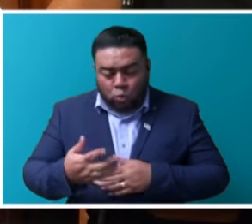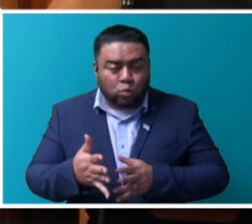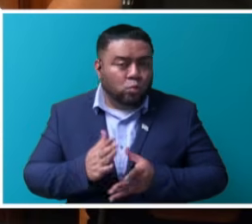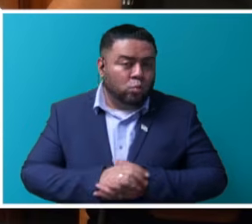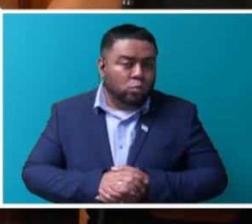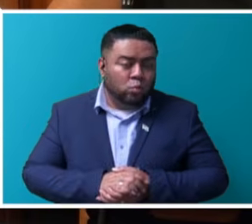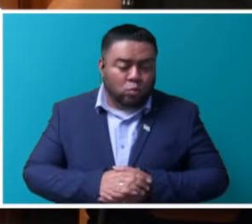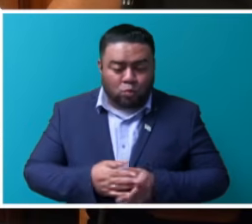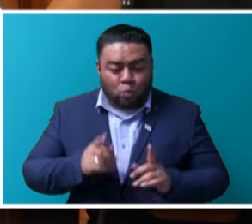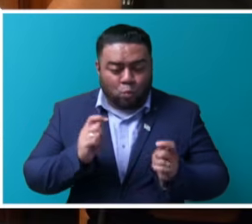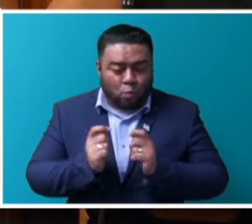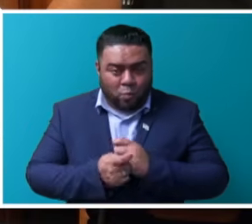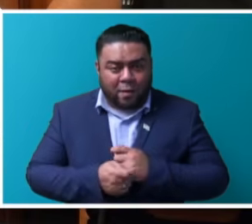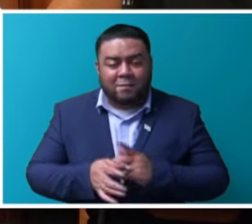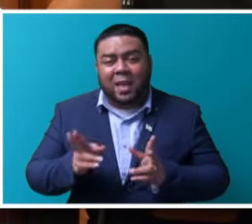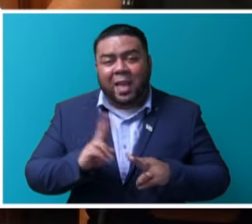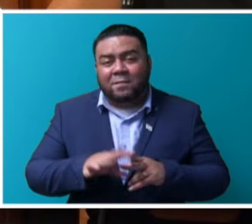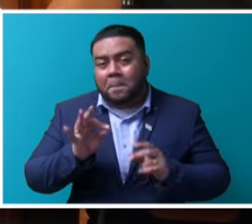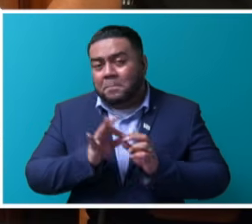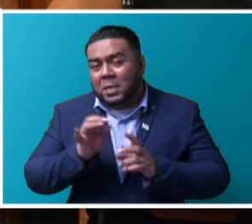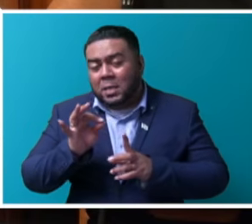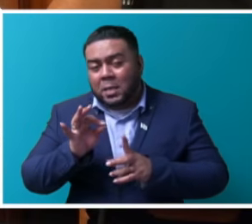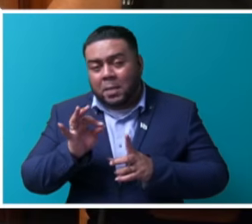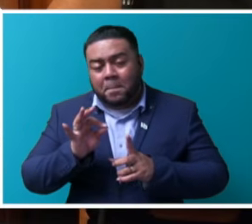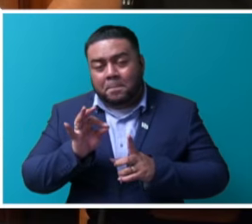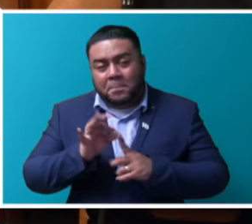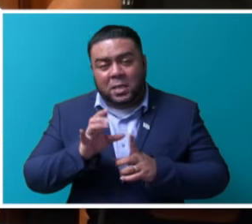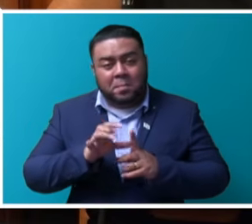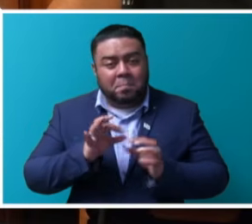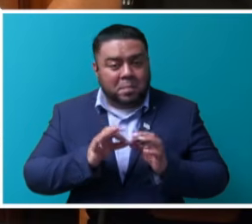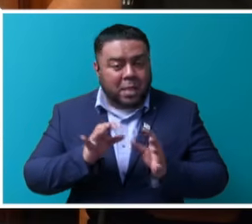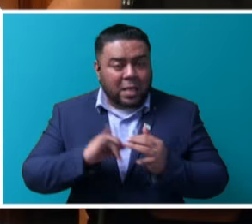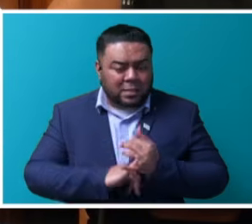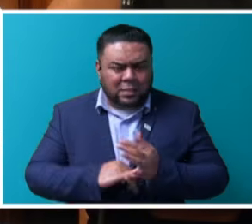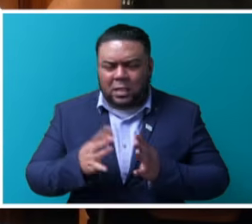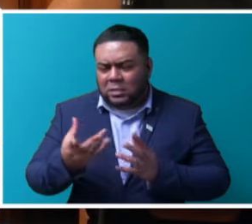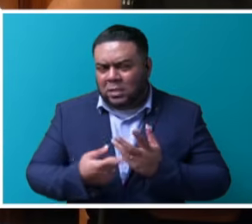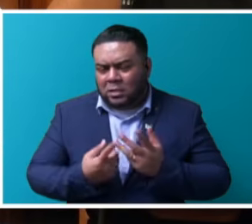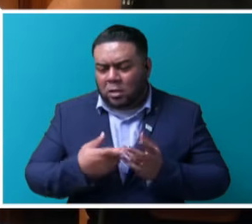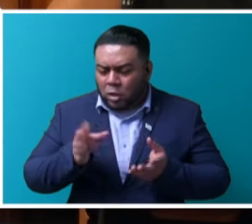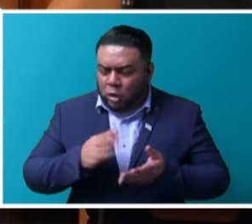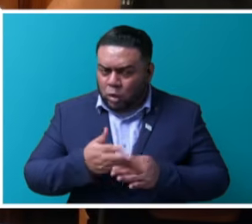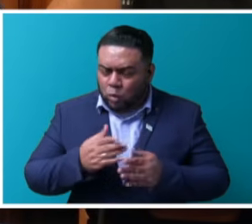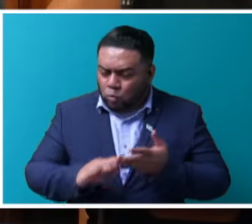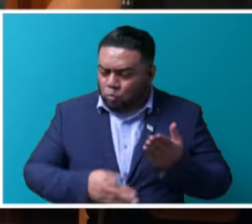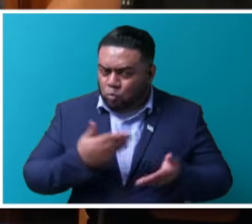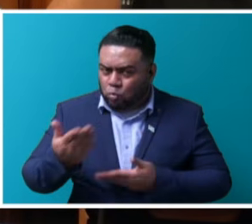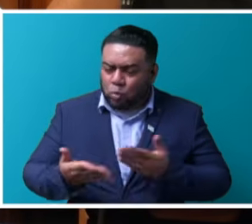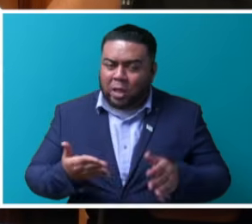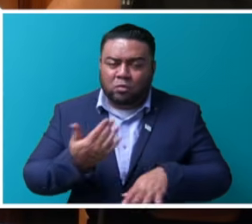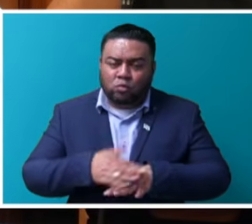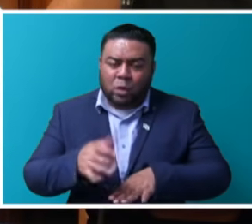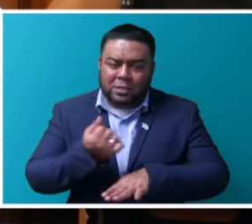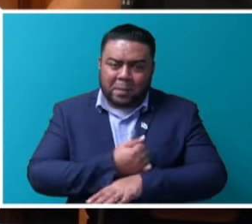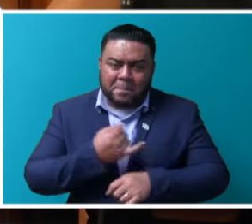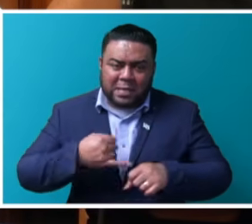are being undertaken at FPBS to ensure timely availability of medicine. New tenders have been awarded for supply of major drugs and